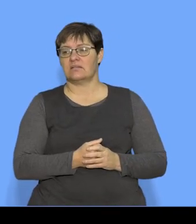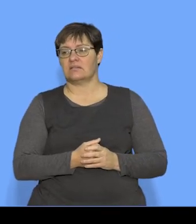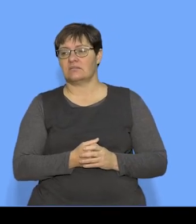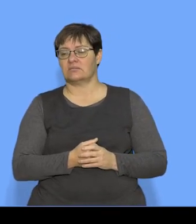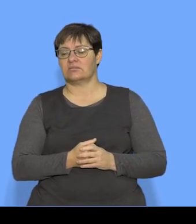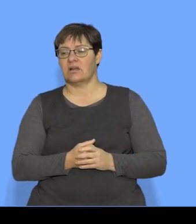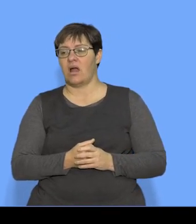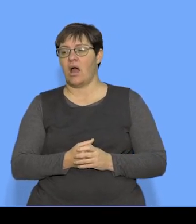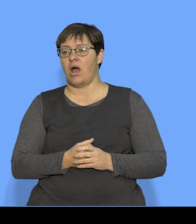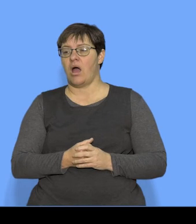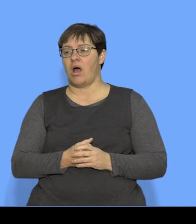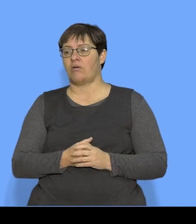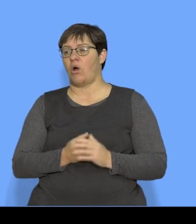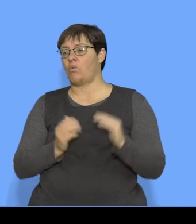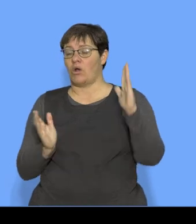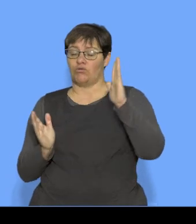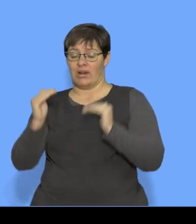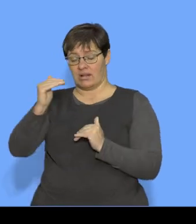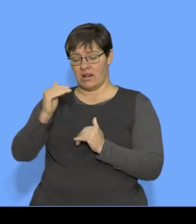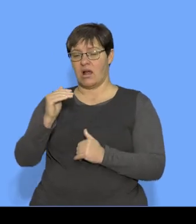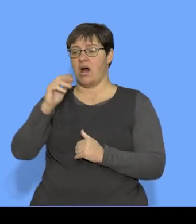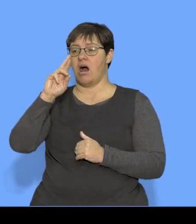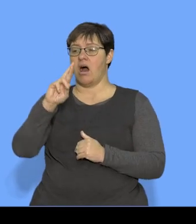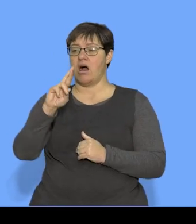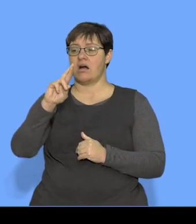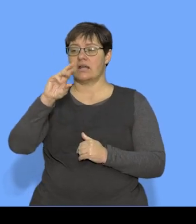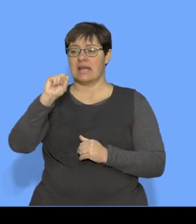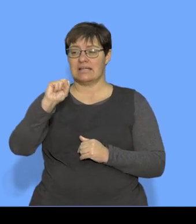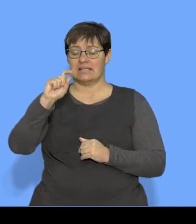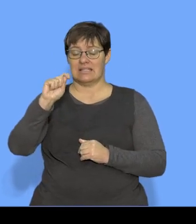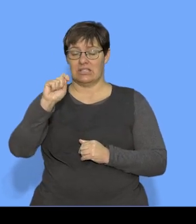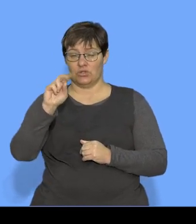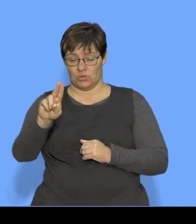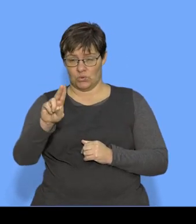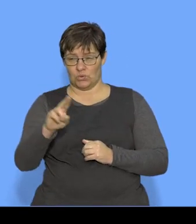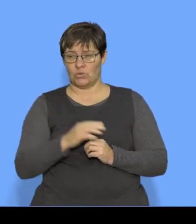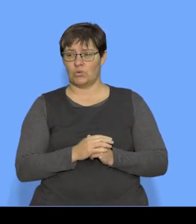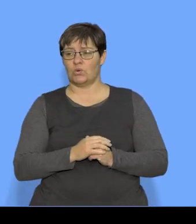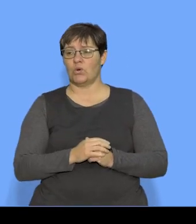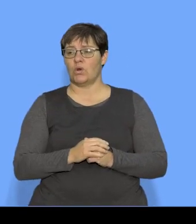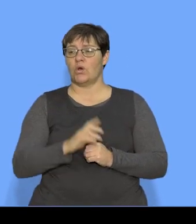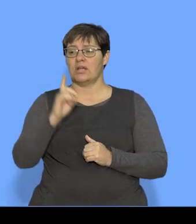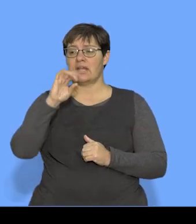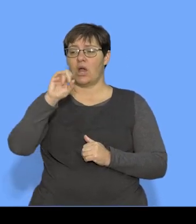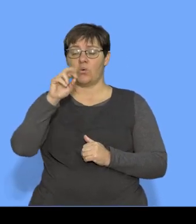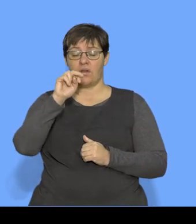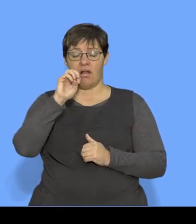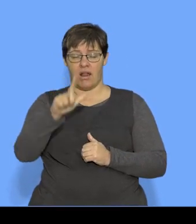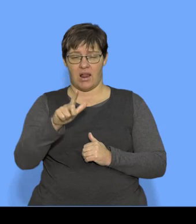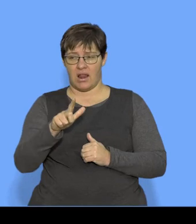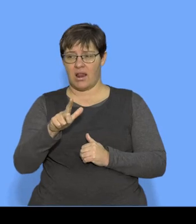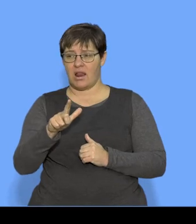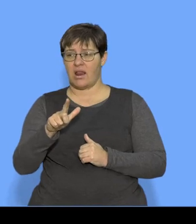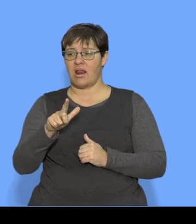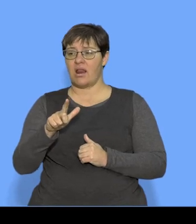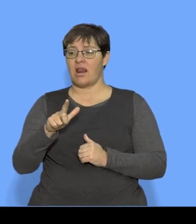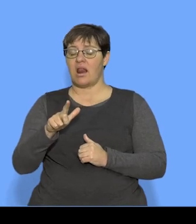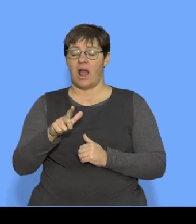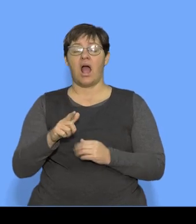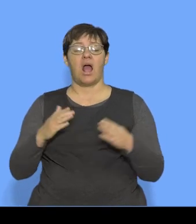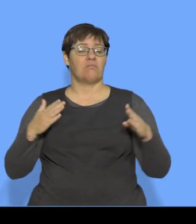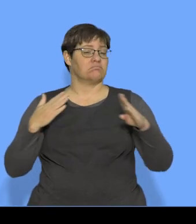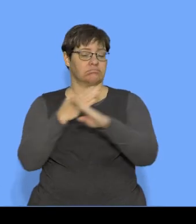in a quadrilateral RSTU, the diagonals intersect at X. They